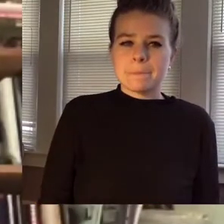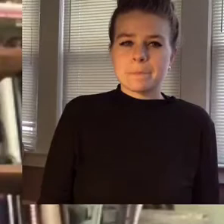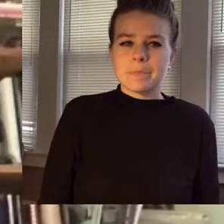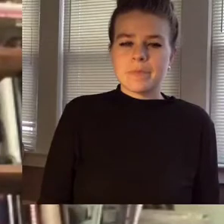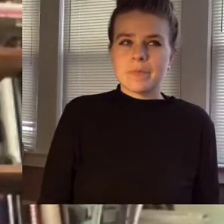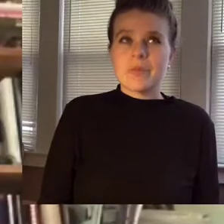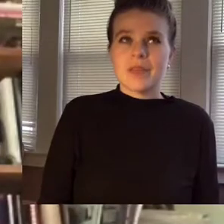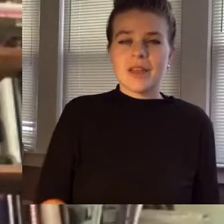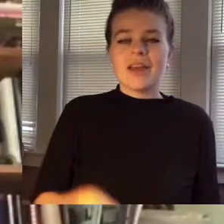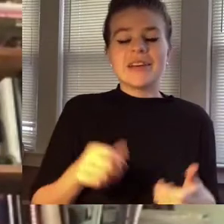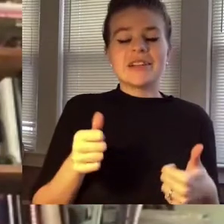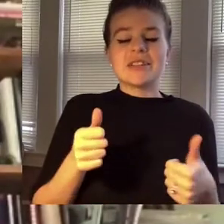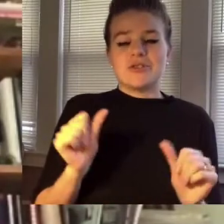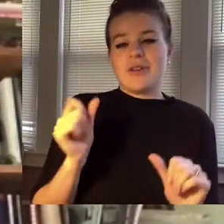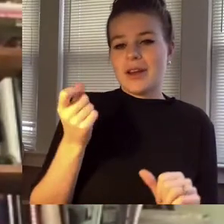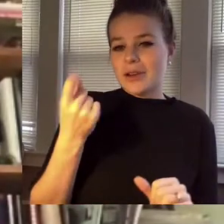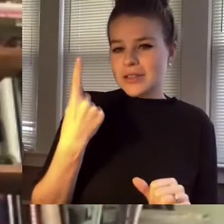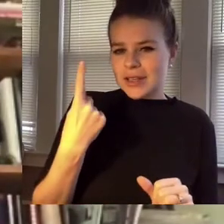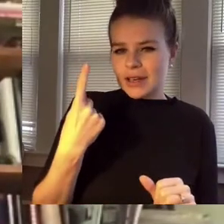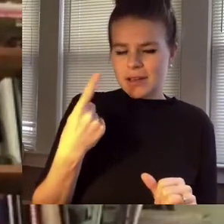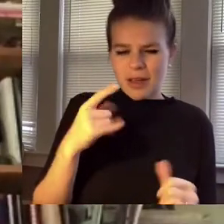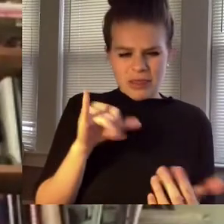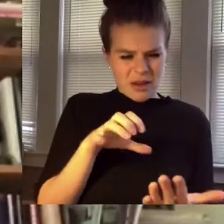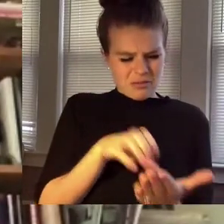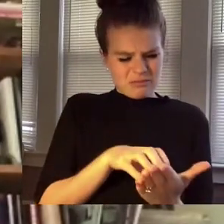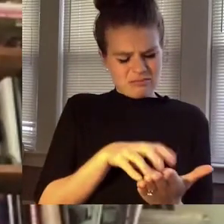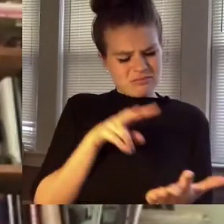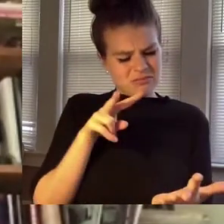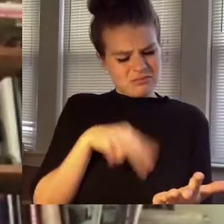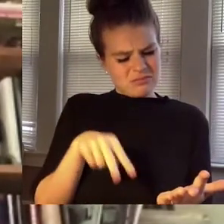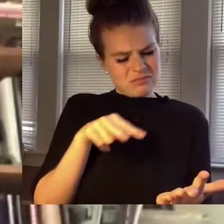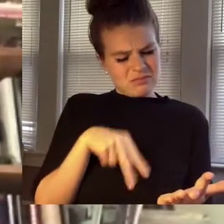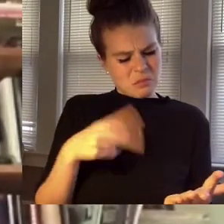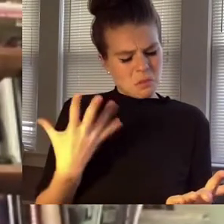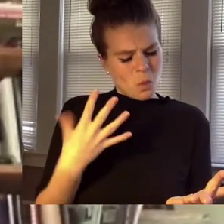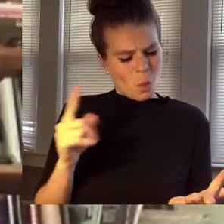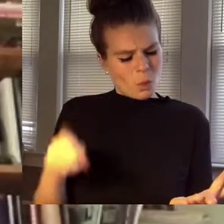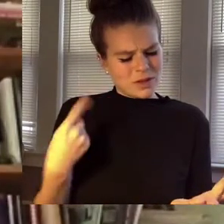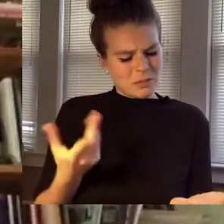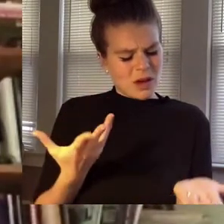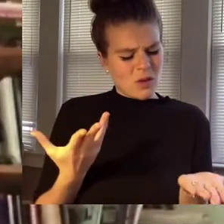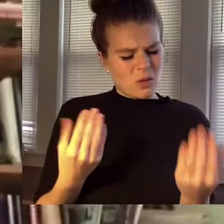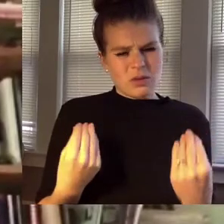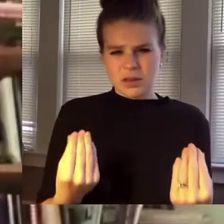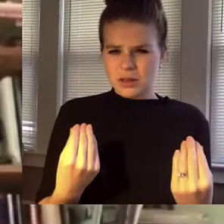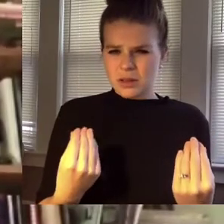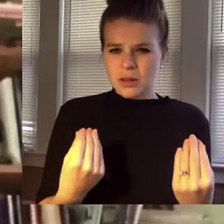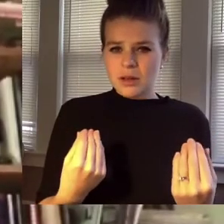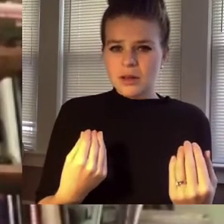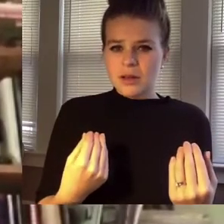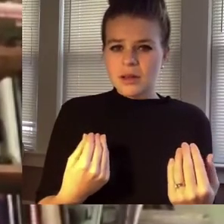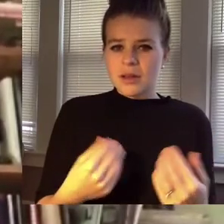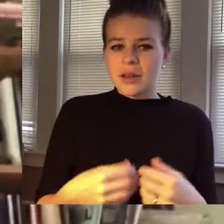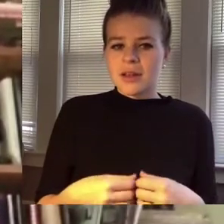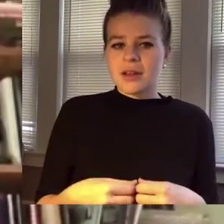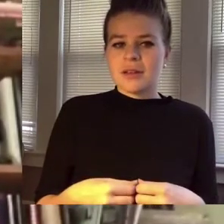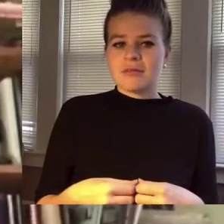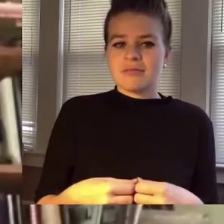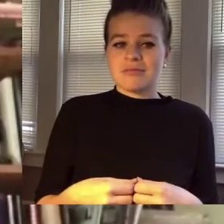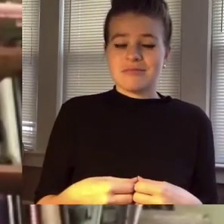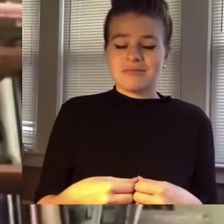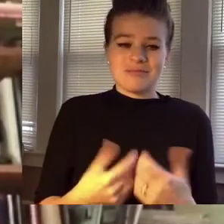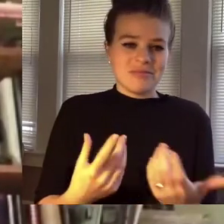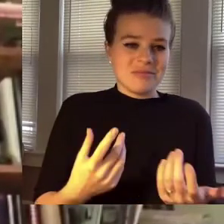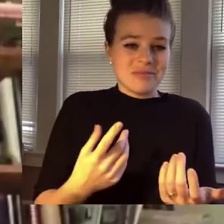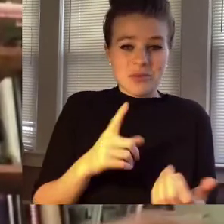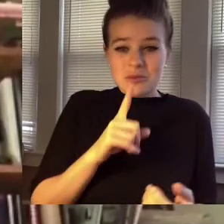trying to understand what it was about and was about, such a throwaway colloquialism, but